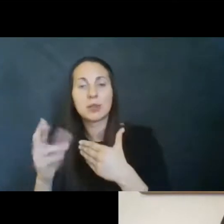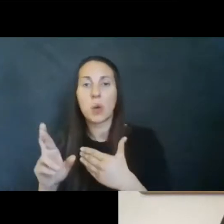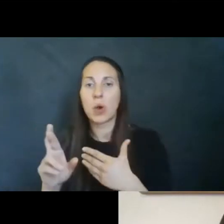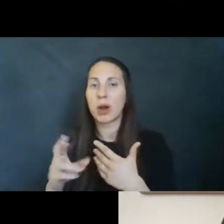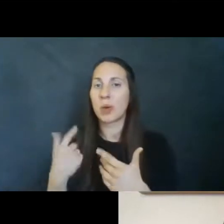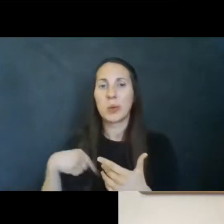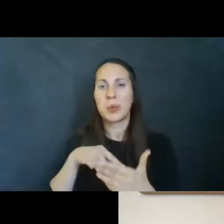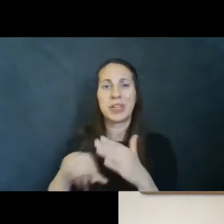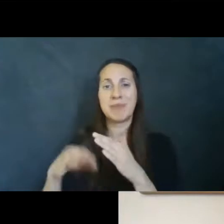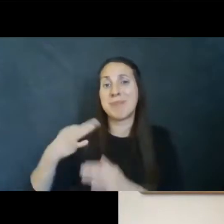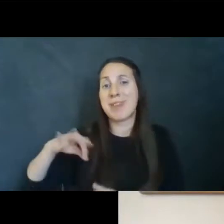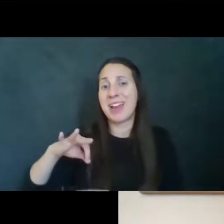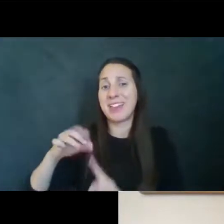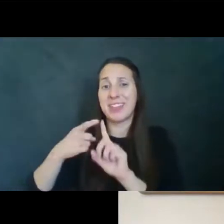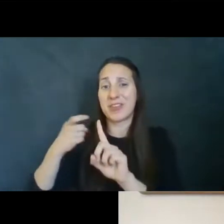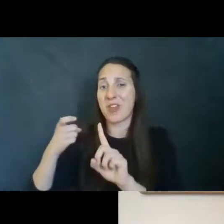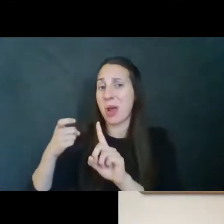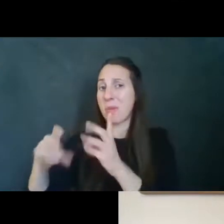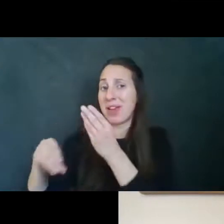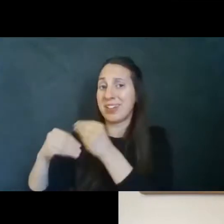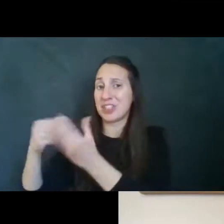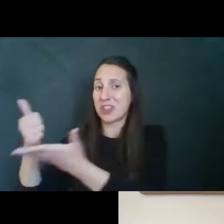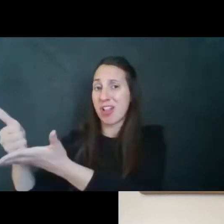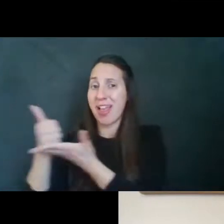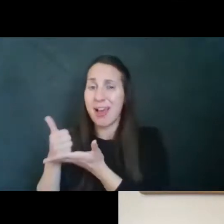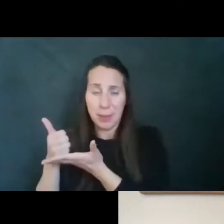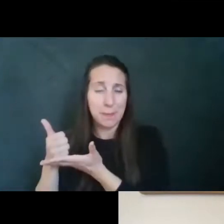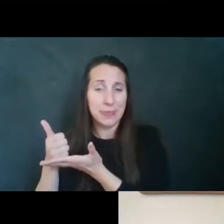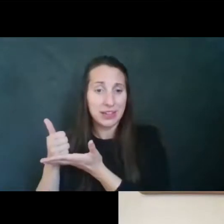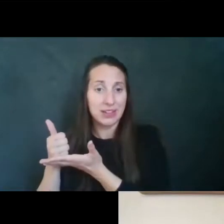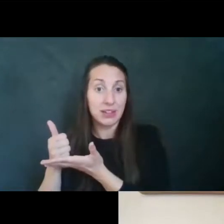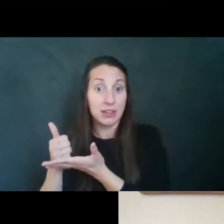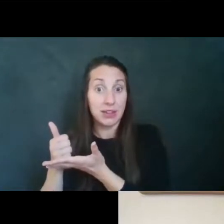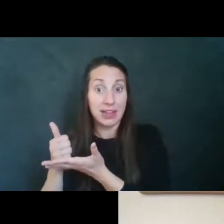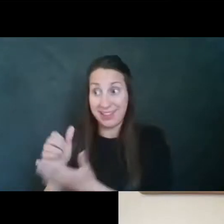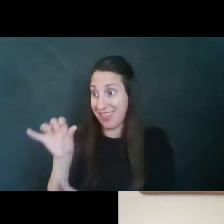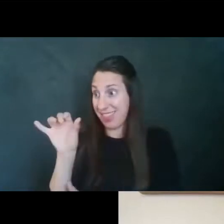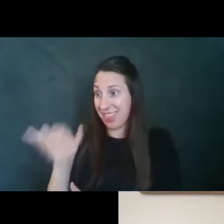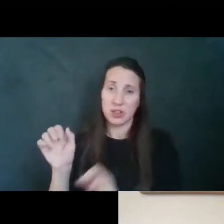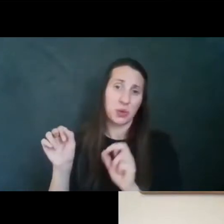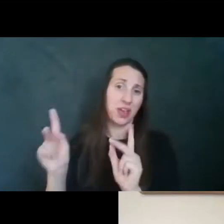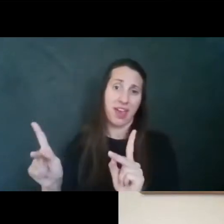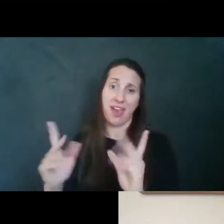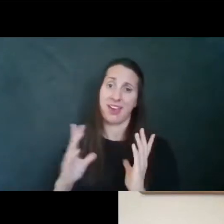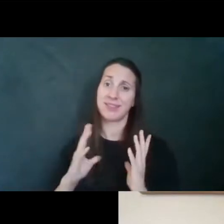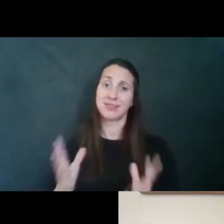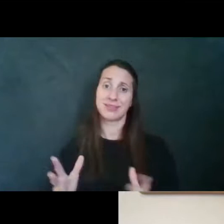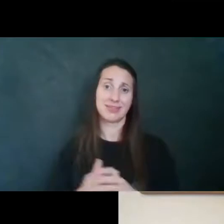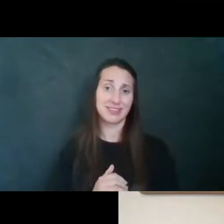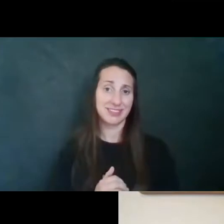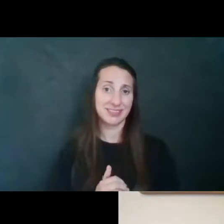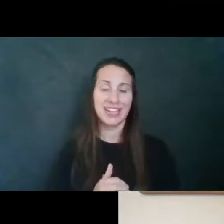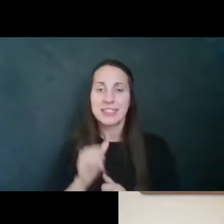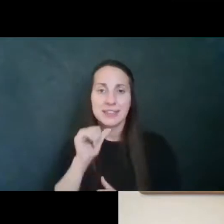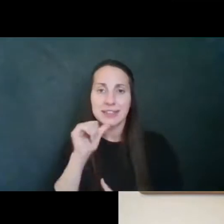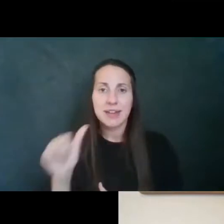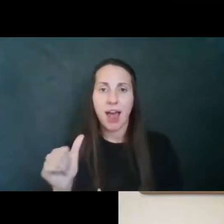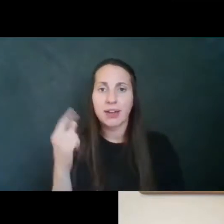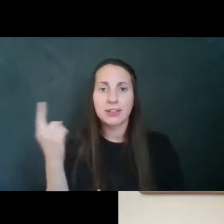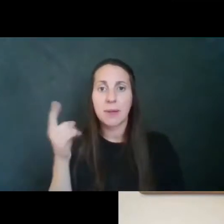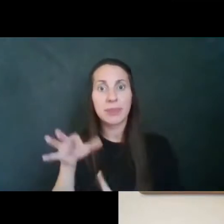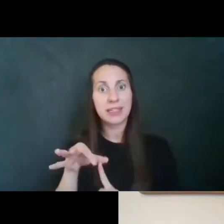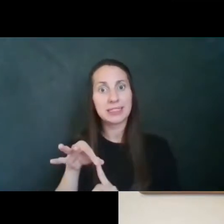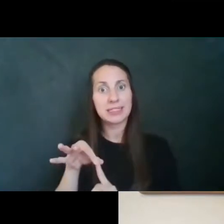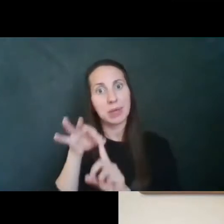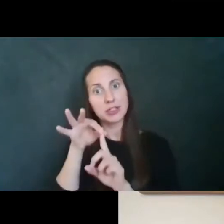to help us, and saying that that's okay. That's not something special that someone